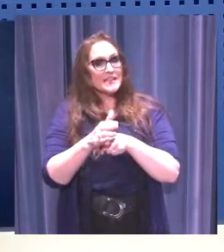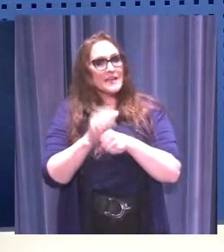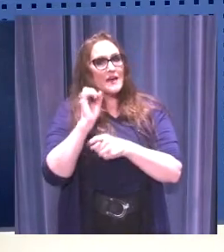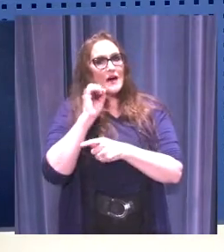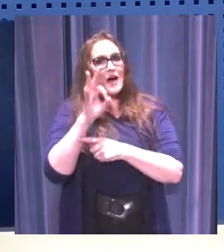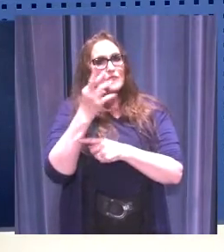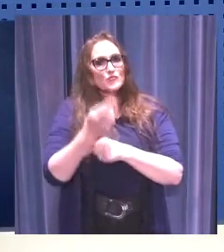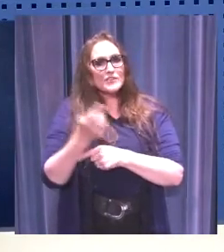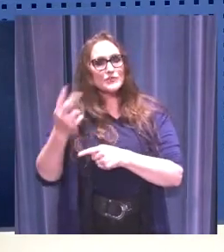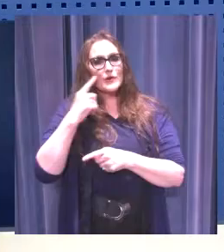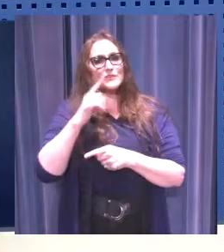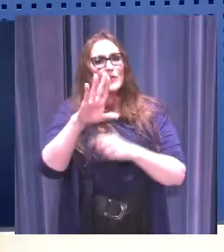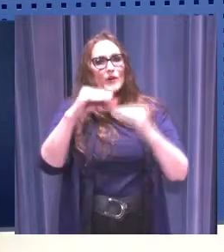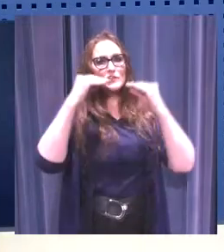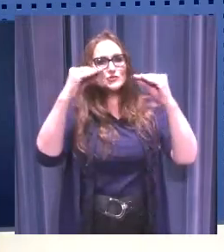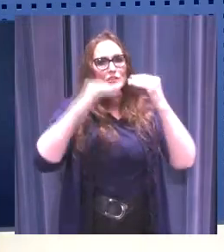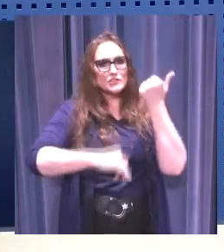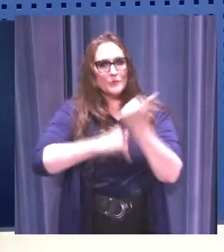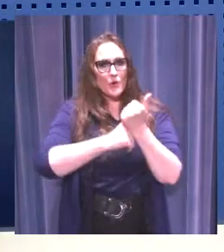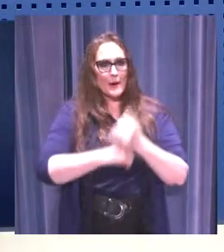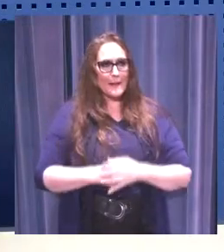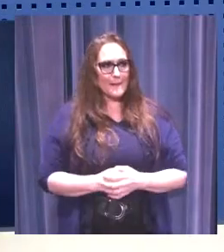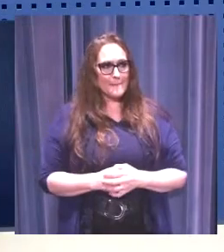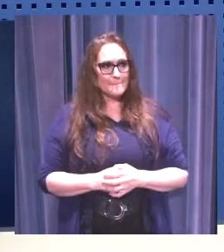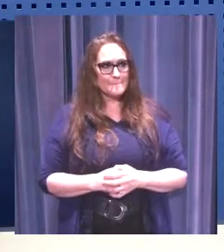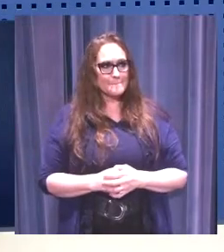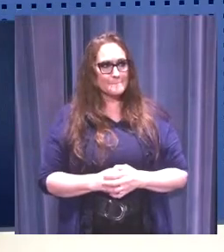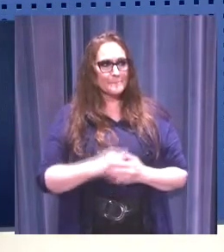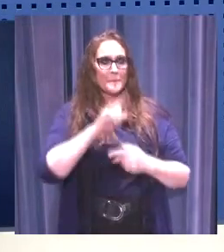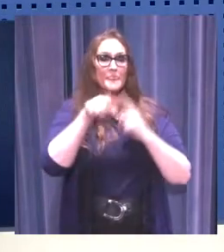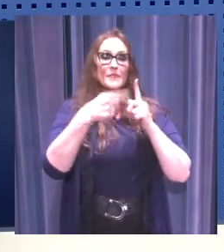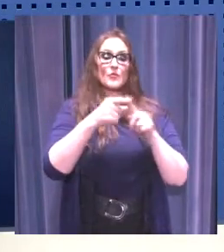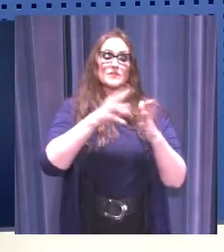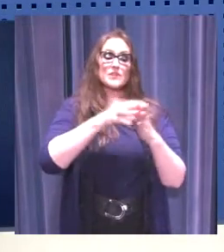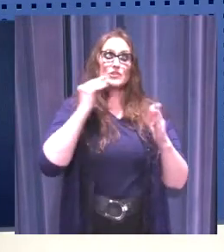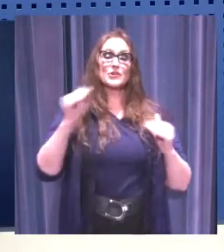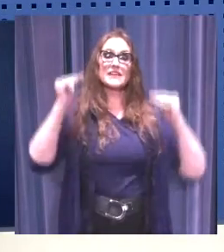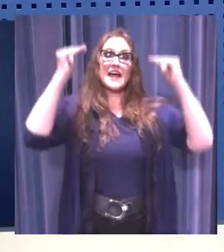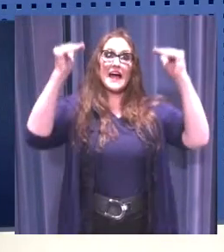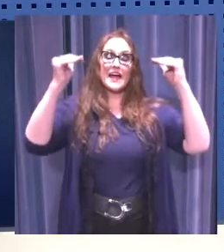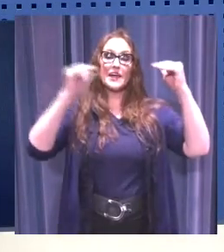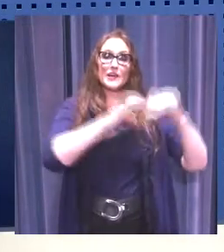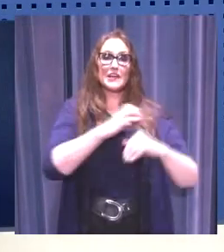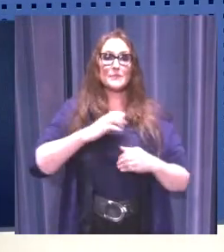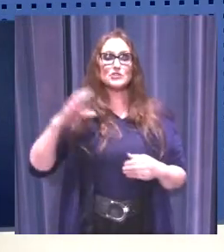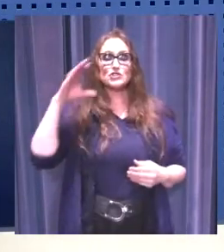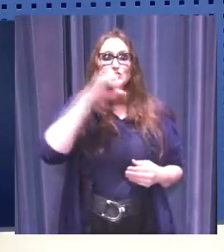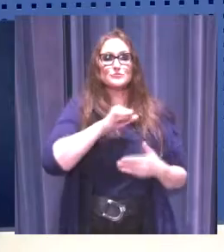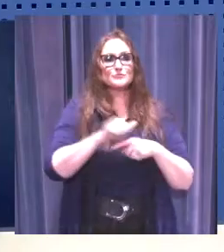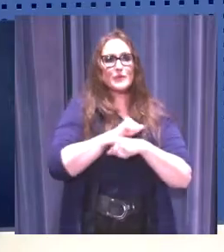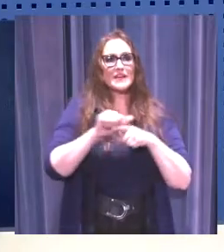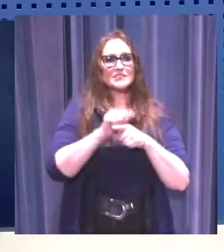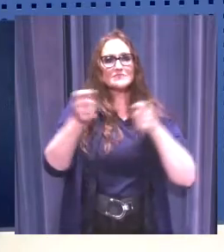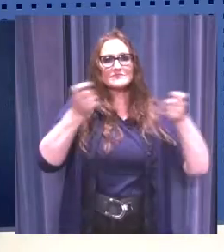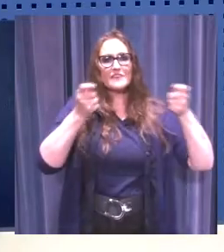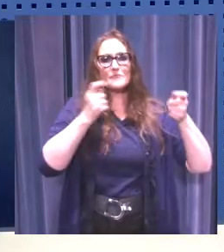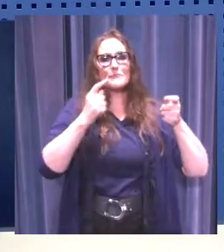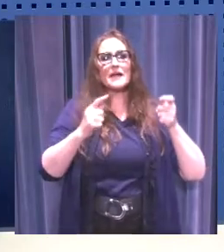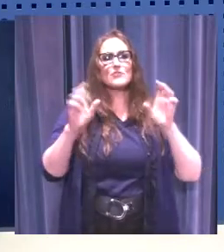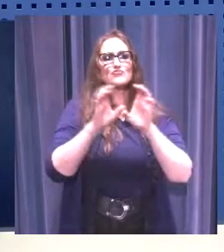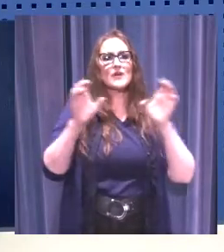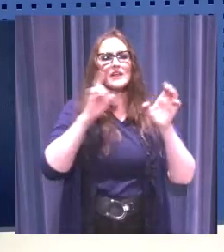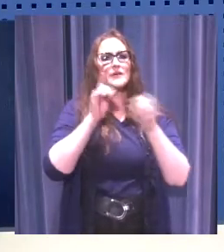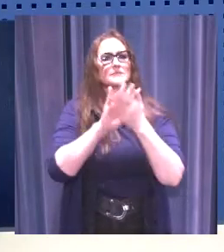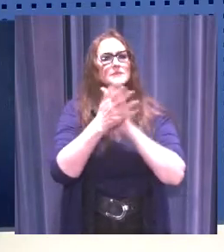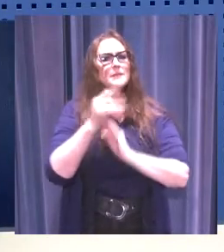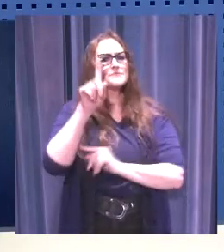of resources for instructional support. When the Learning Higher Commission assumes practices and governance by accreditation comes into